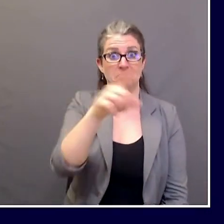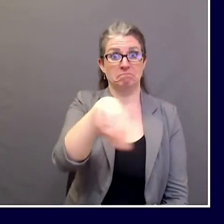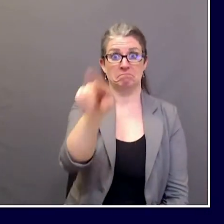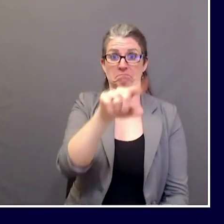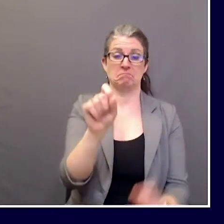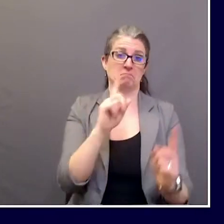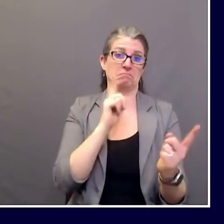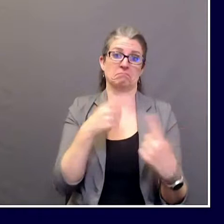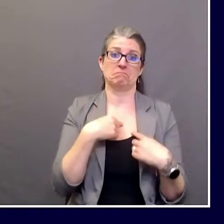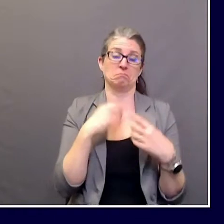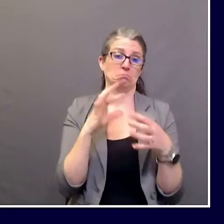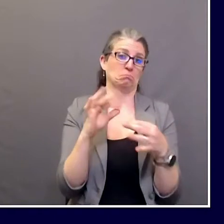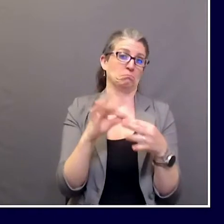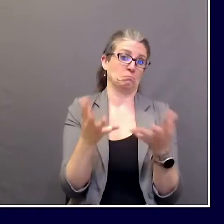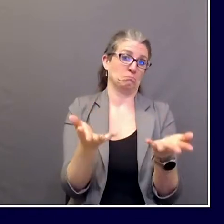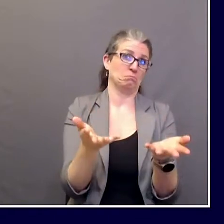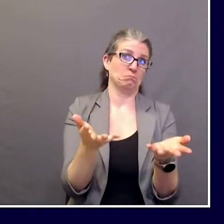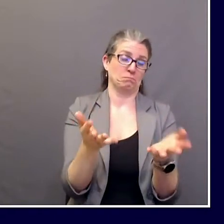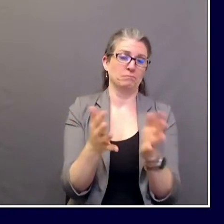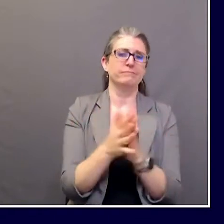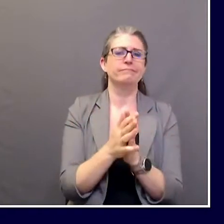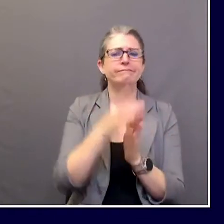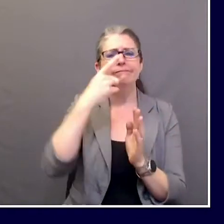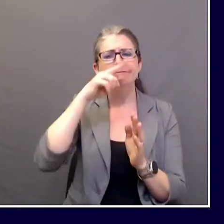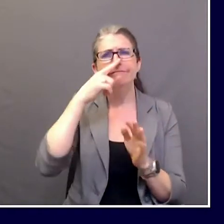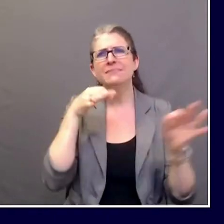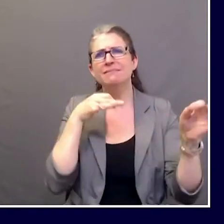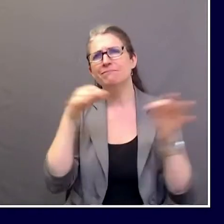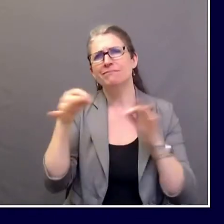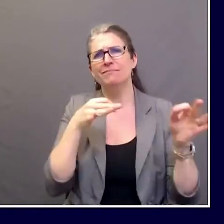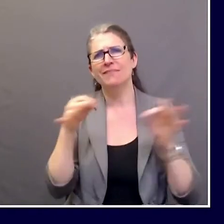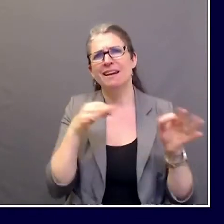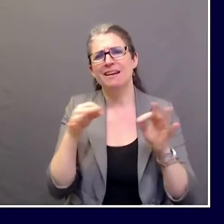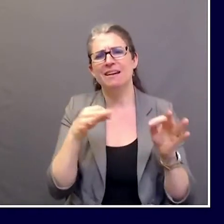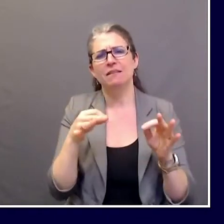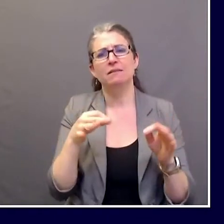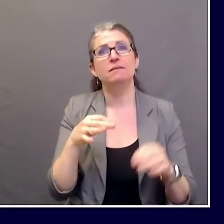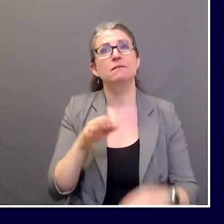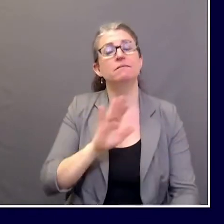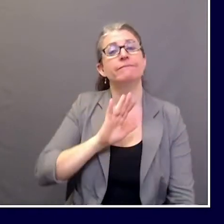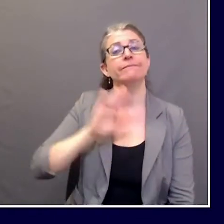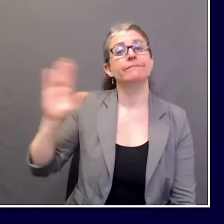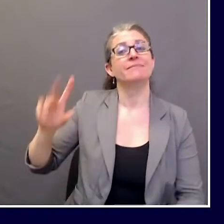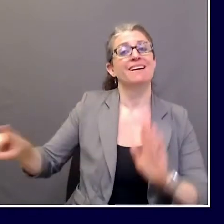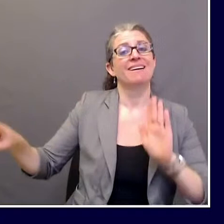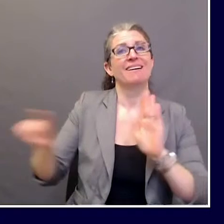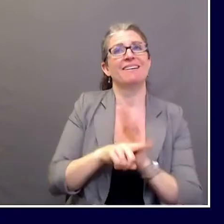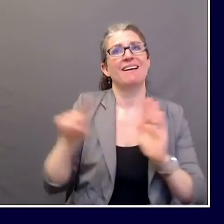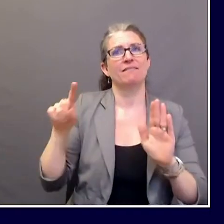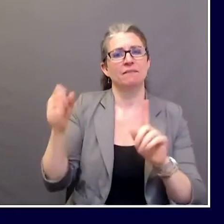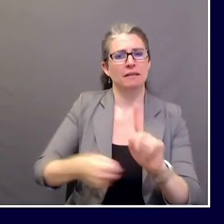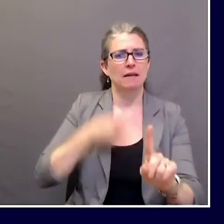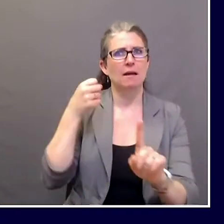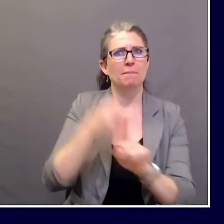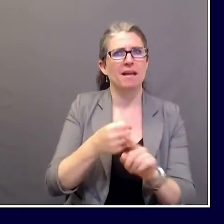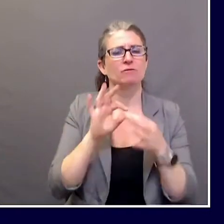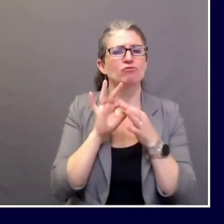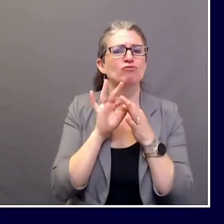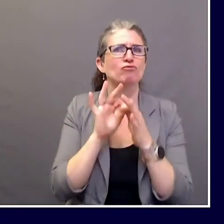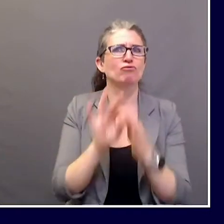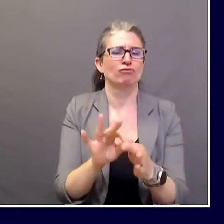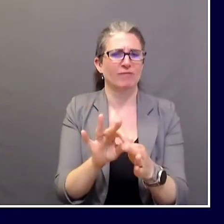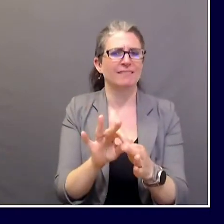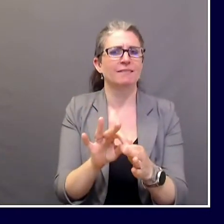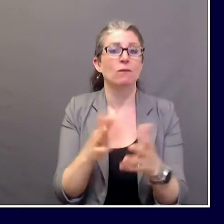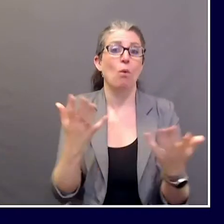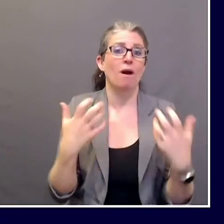of health issues that people think might be associated with the vaccine once they've had them, and then how that is verified